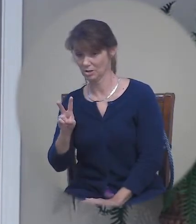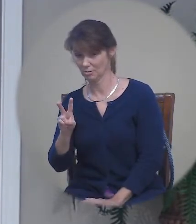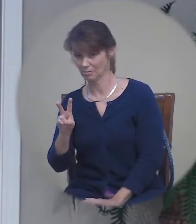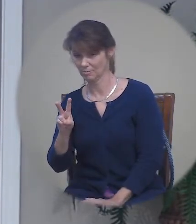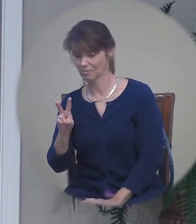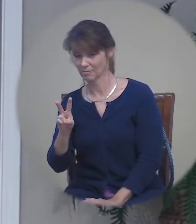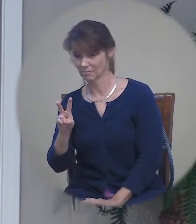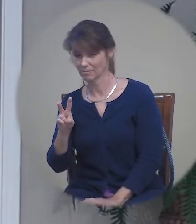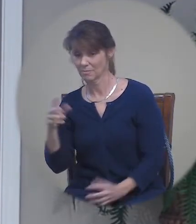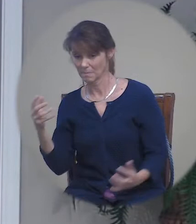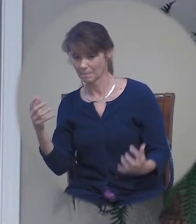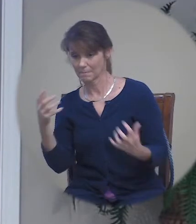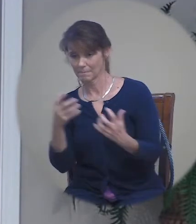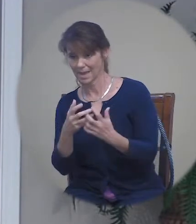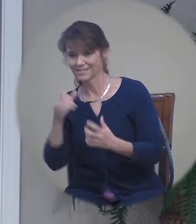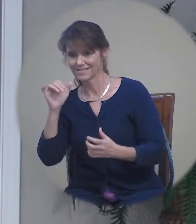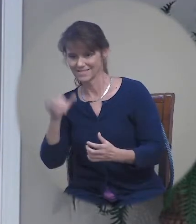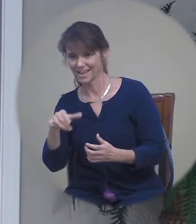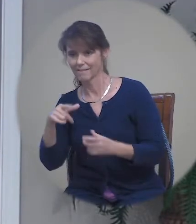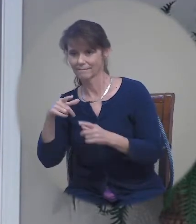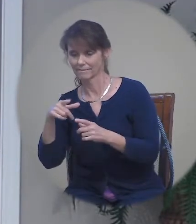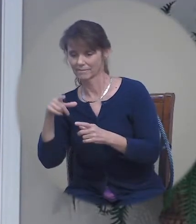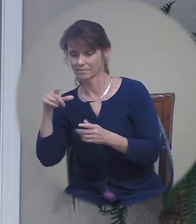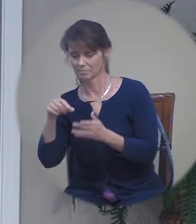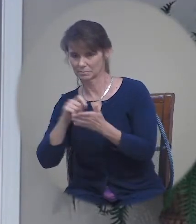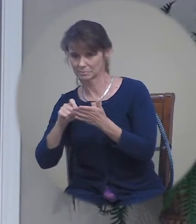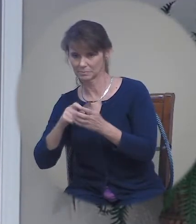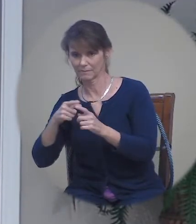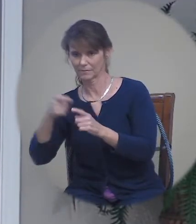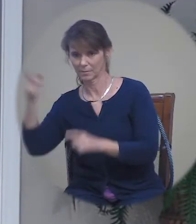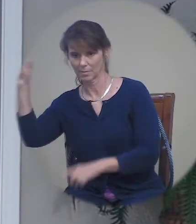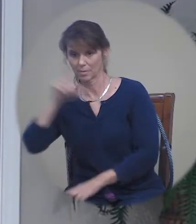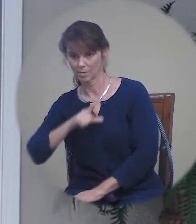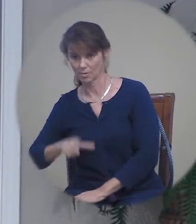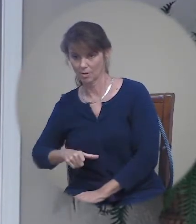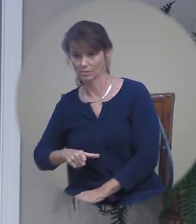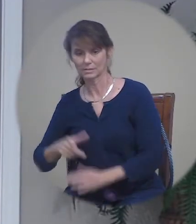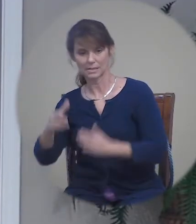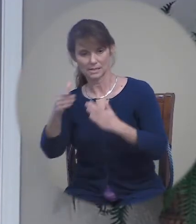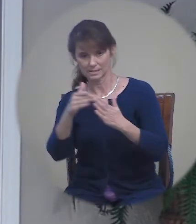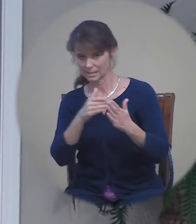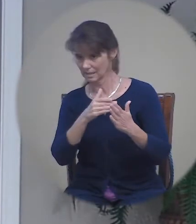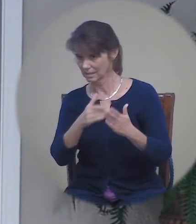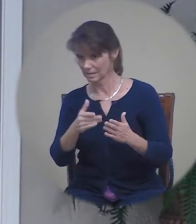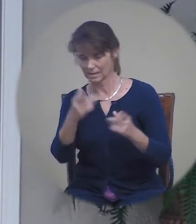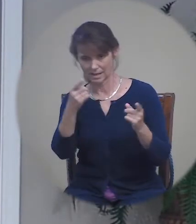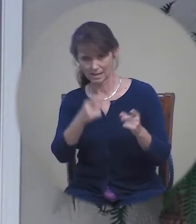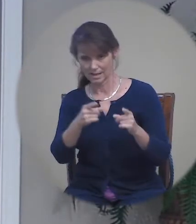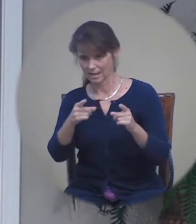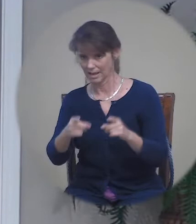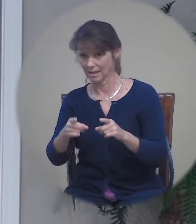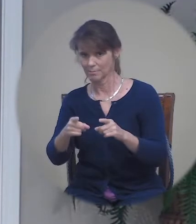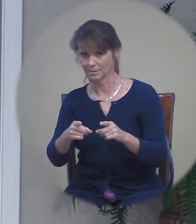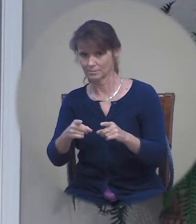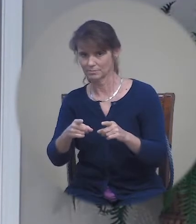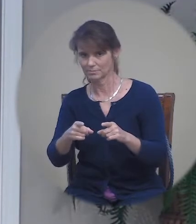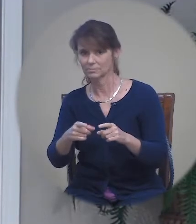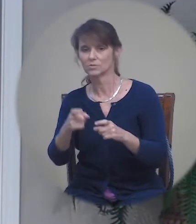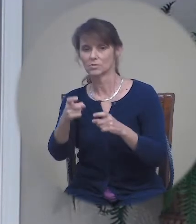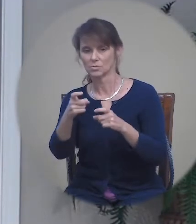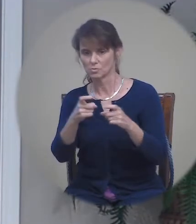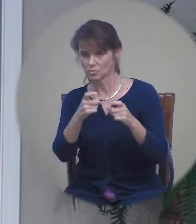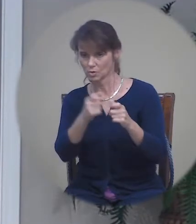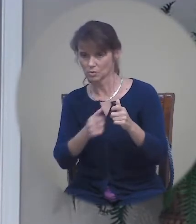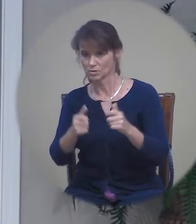test sent from the Lord. It says, even in the matters of the envoys of the rulers of